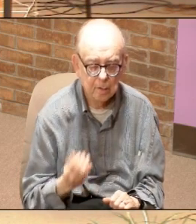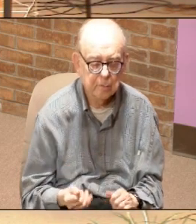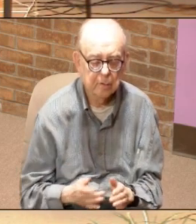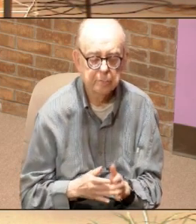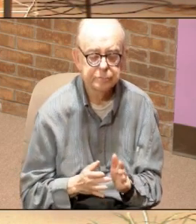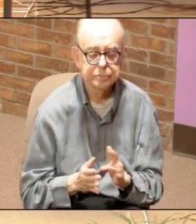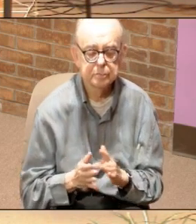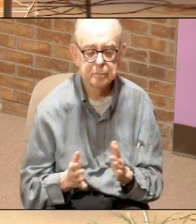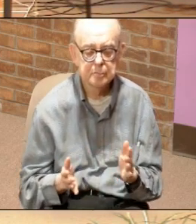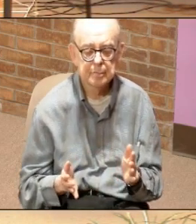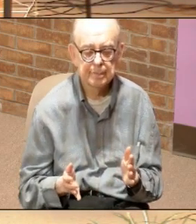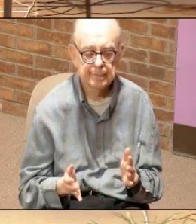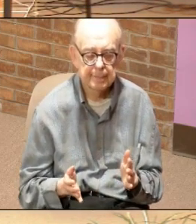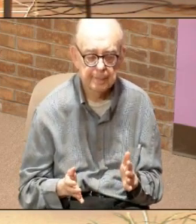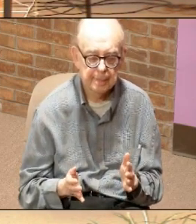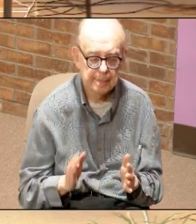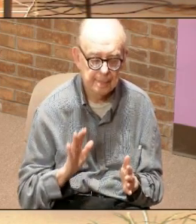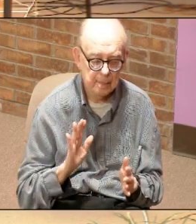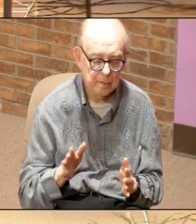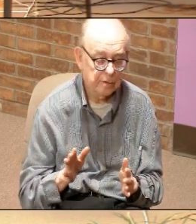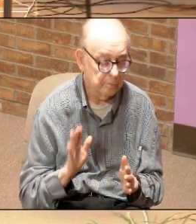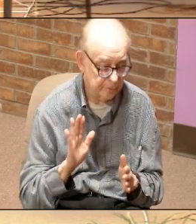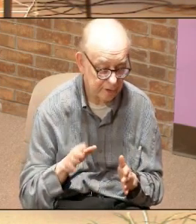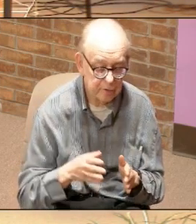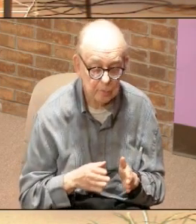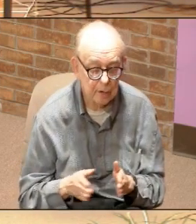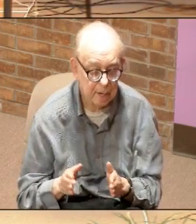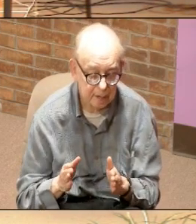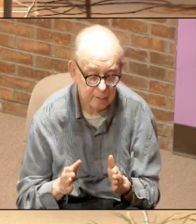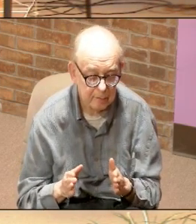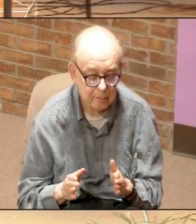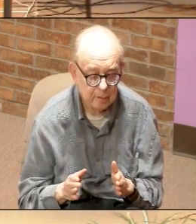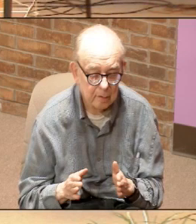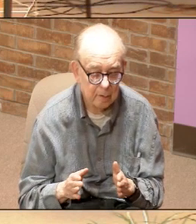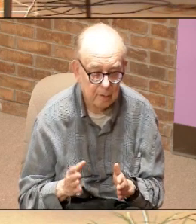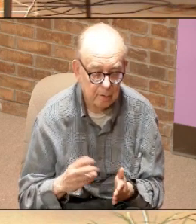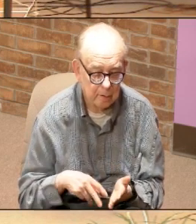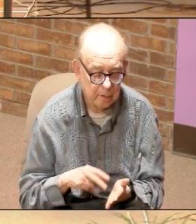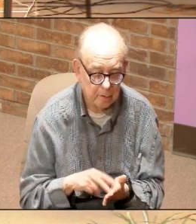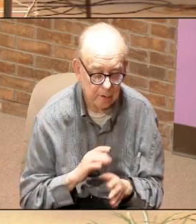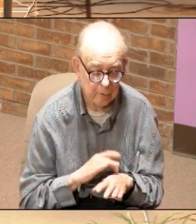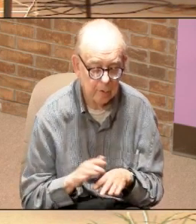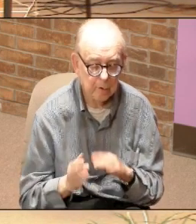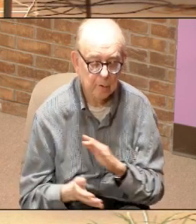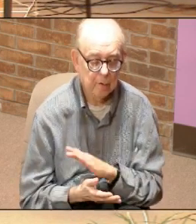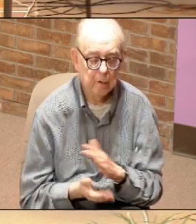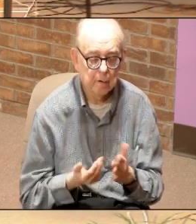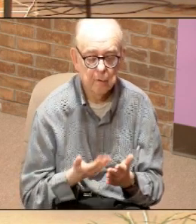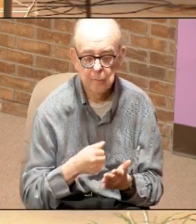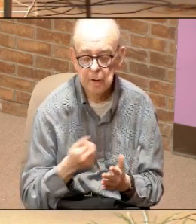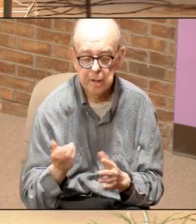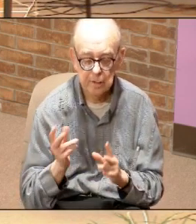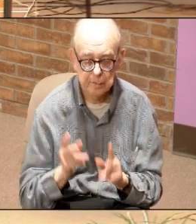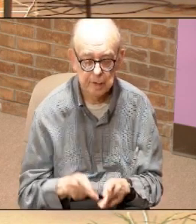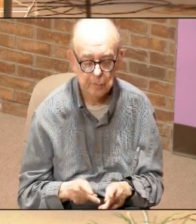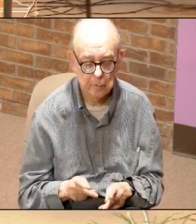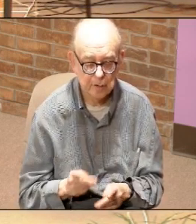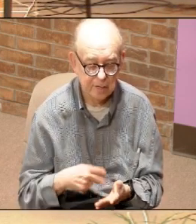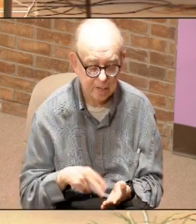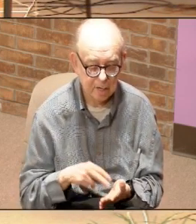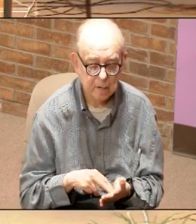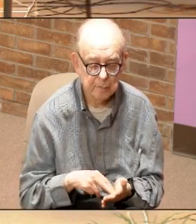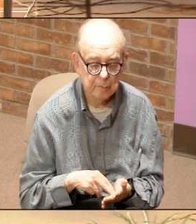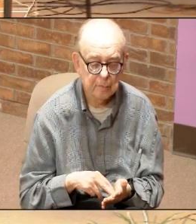Because Jesus, this was his pattern, would get up early in the morning before anybody else